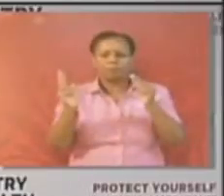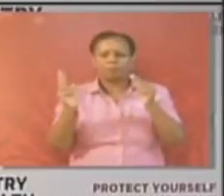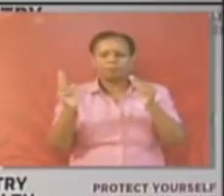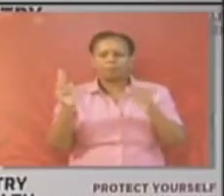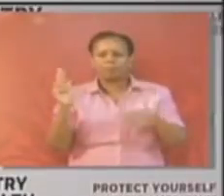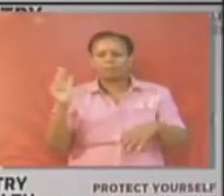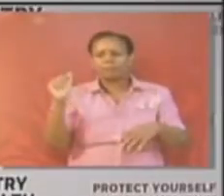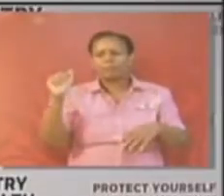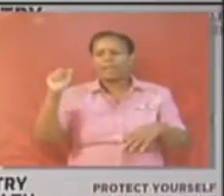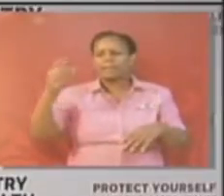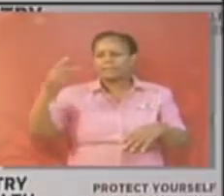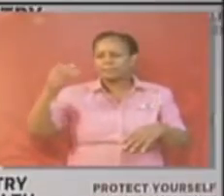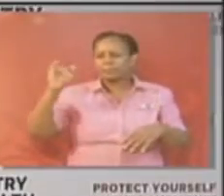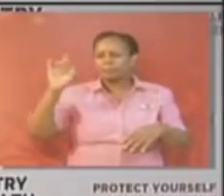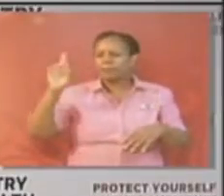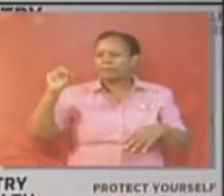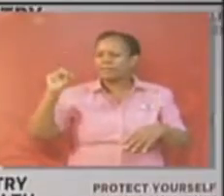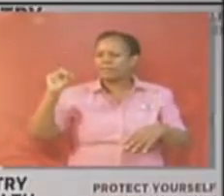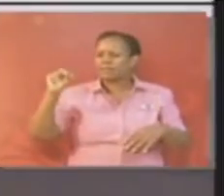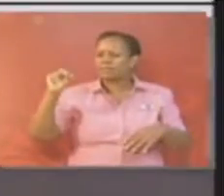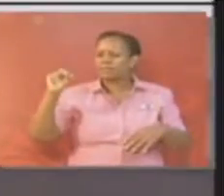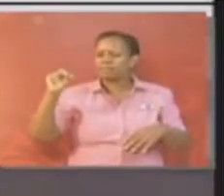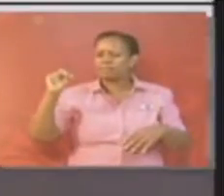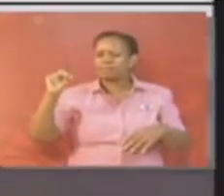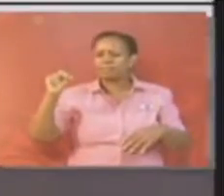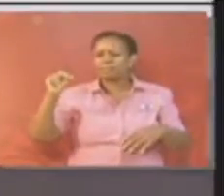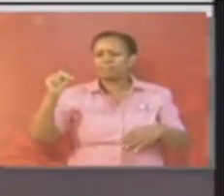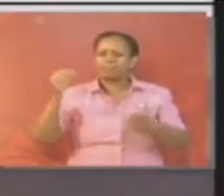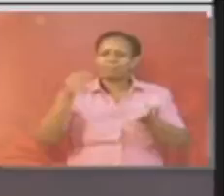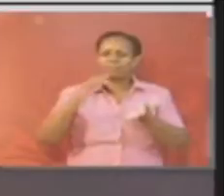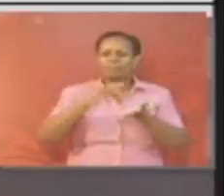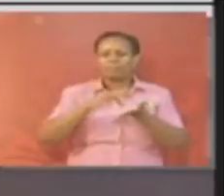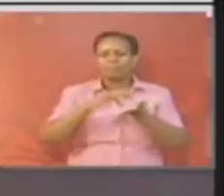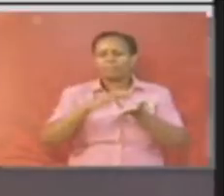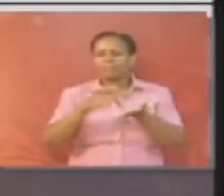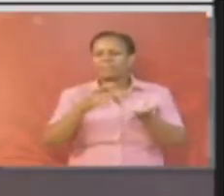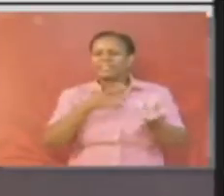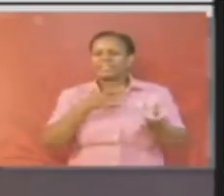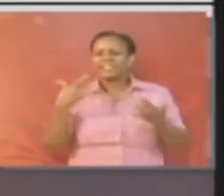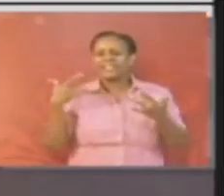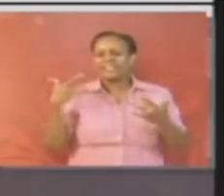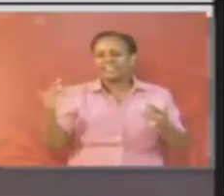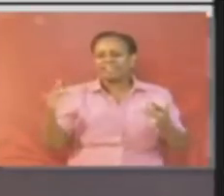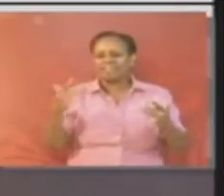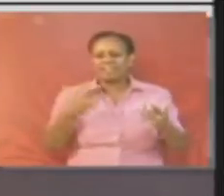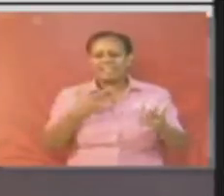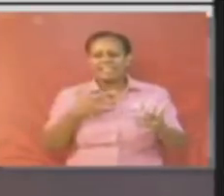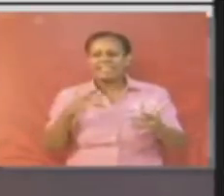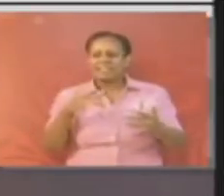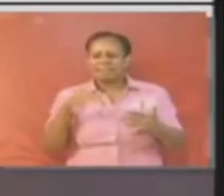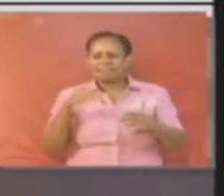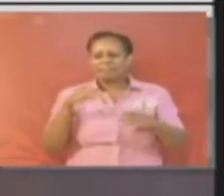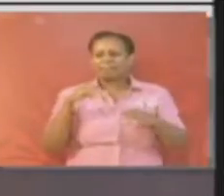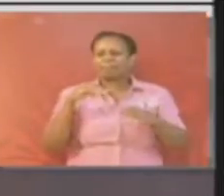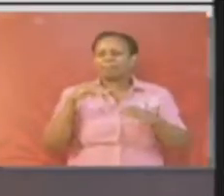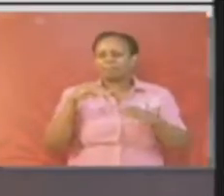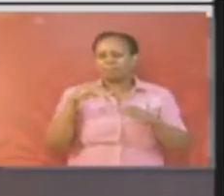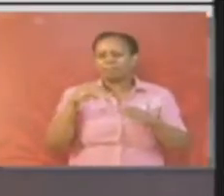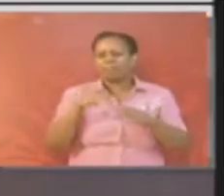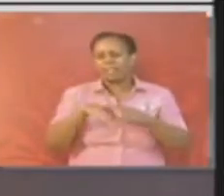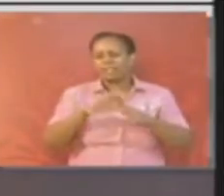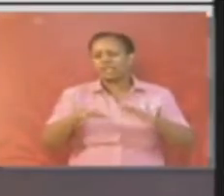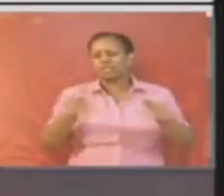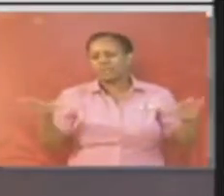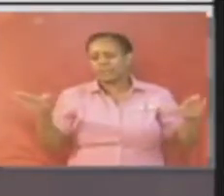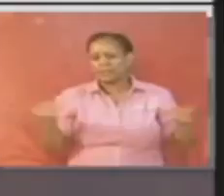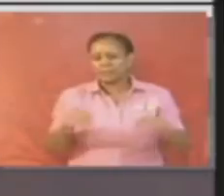contextualize this thing about side effects of vaccines? Hi, thank you for the question. So with regard to side effects from aspirin